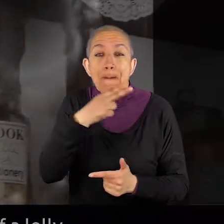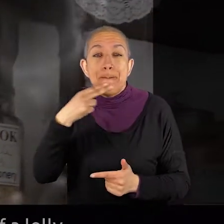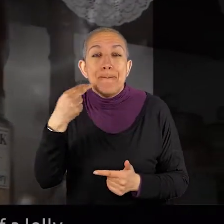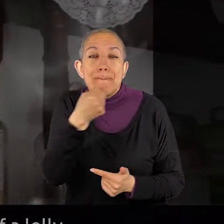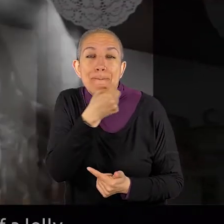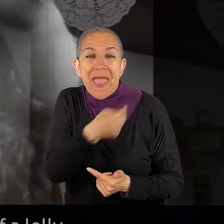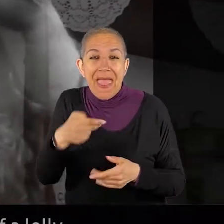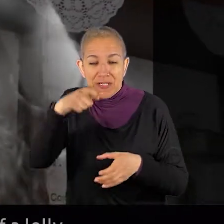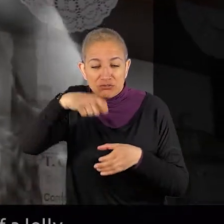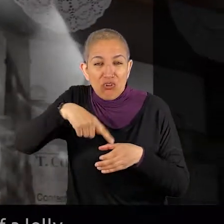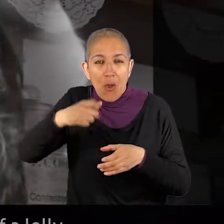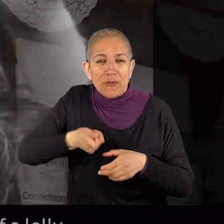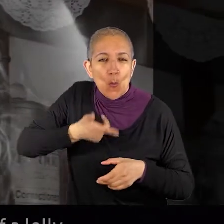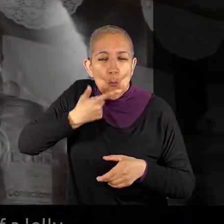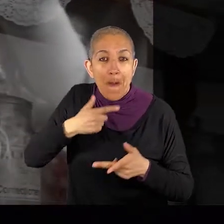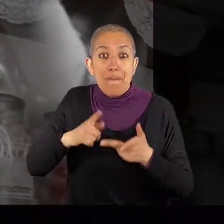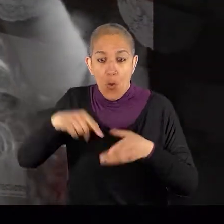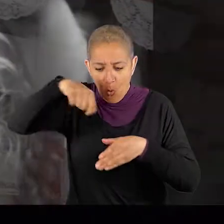kali off a lolly.